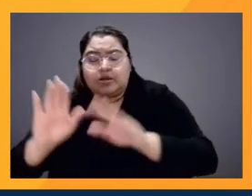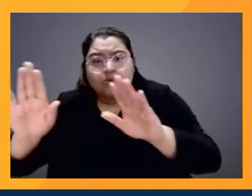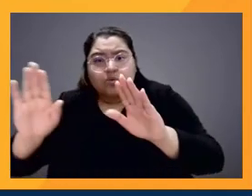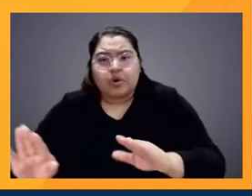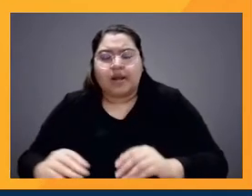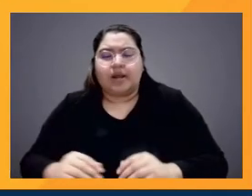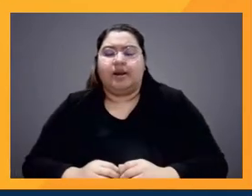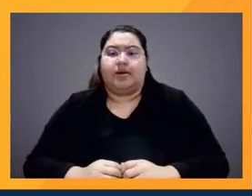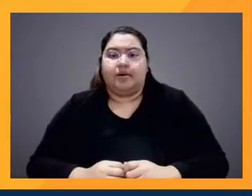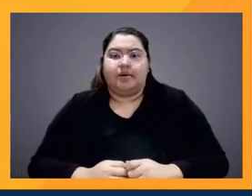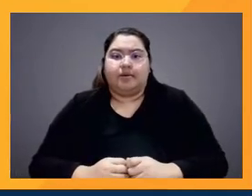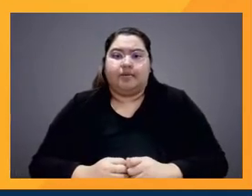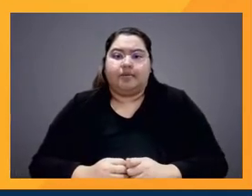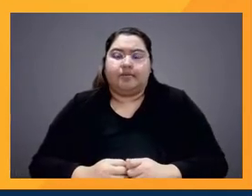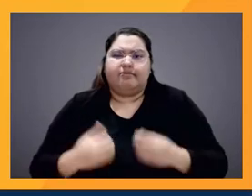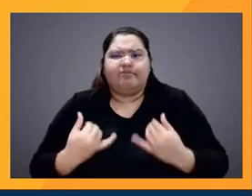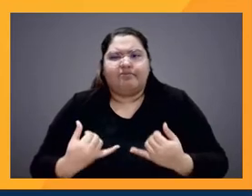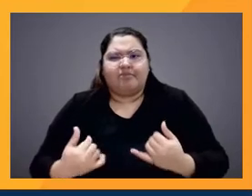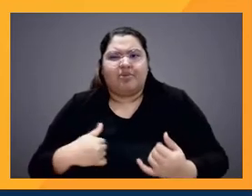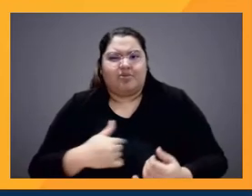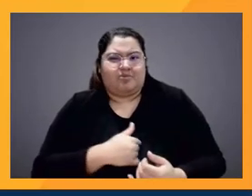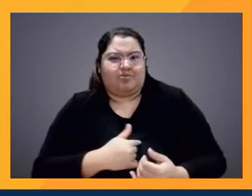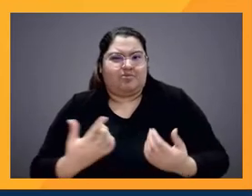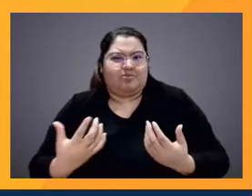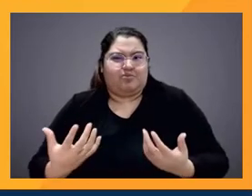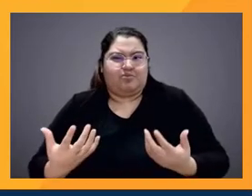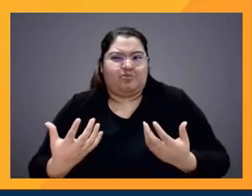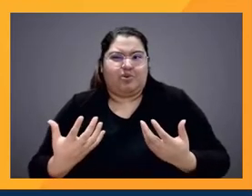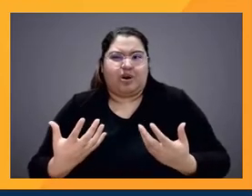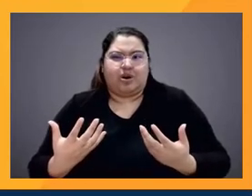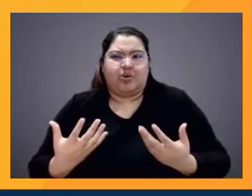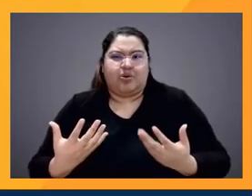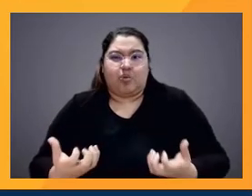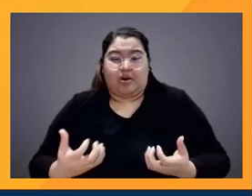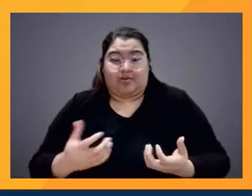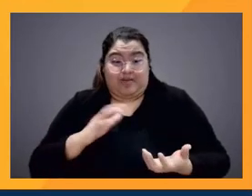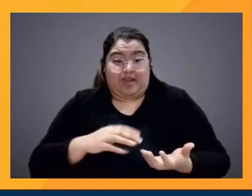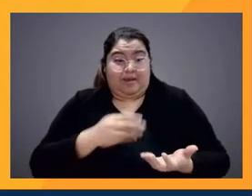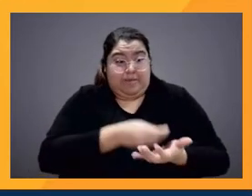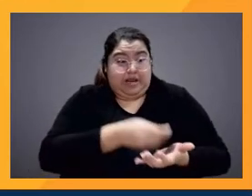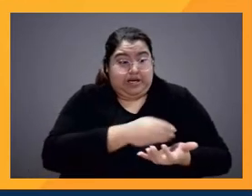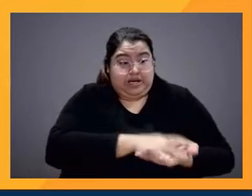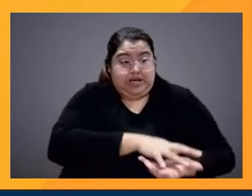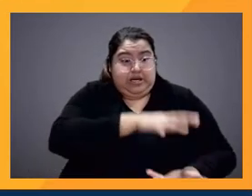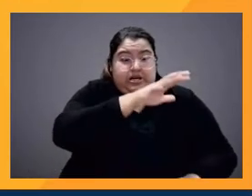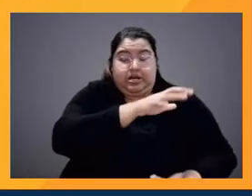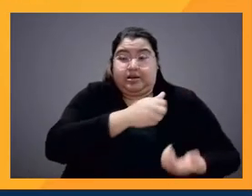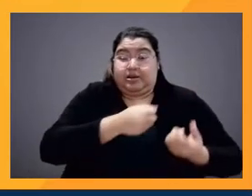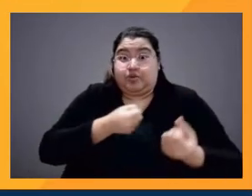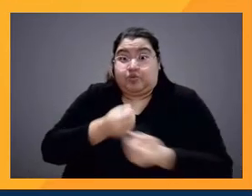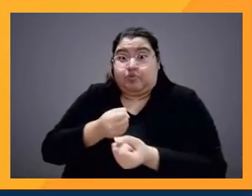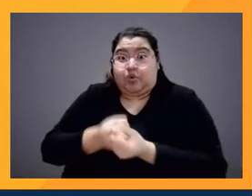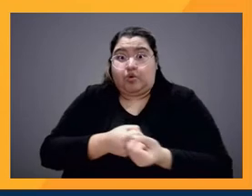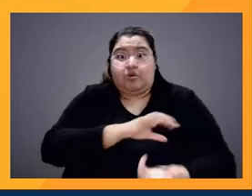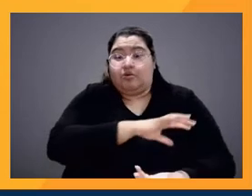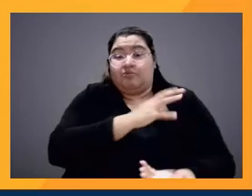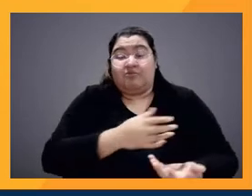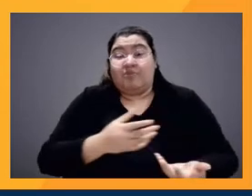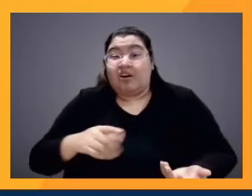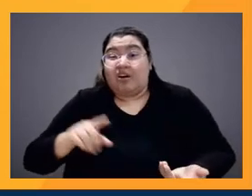speaks to the Biden-Harris administration's commitment to take action and fight COVID. Of course, we've seen